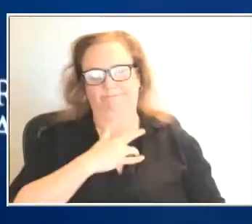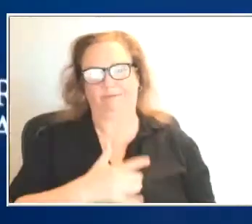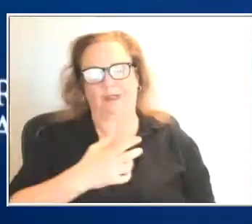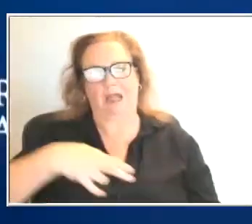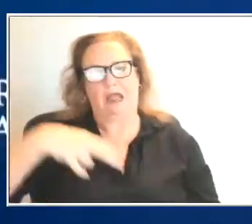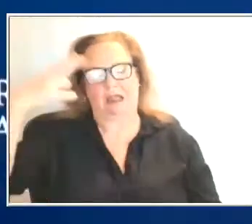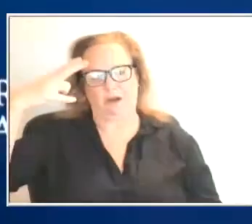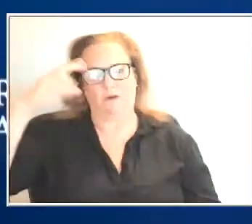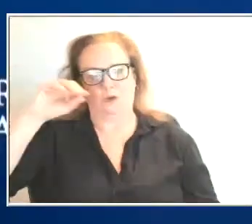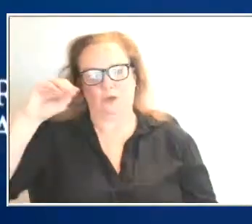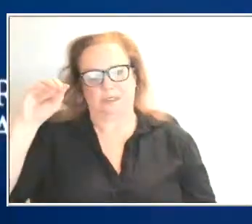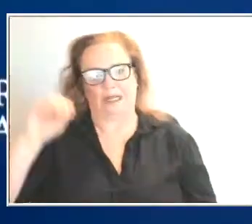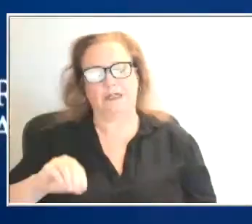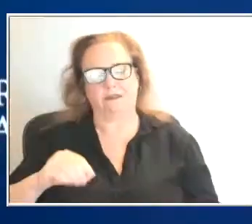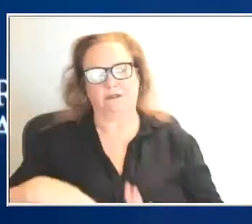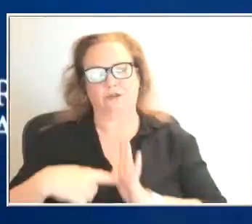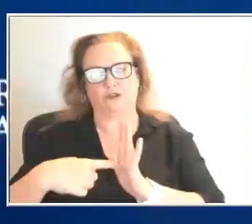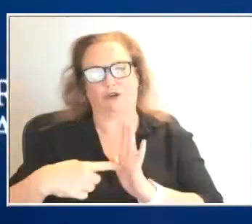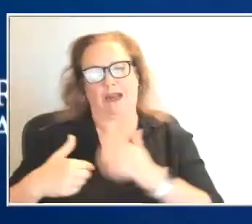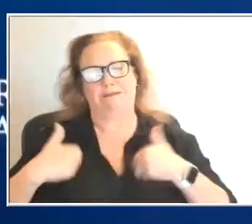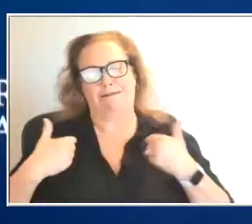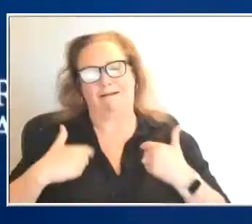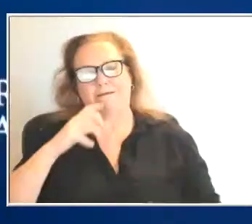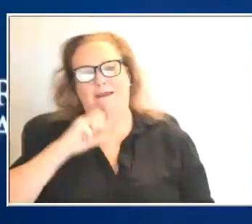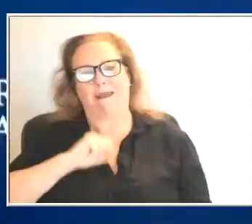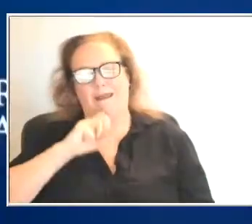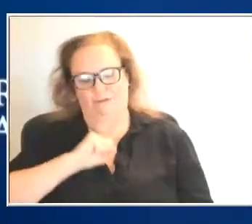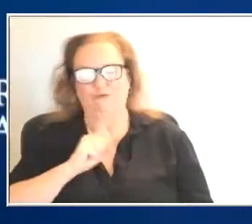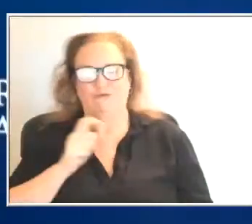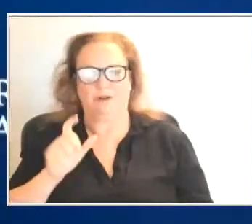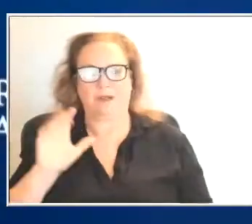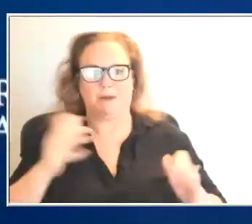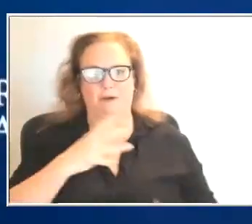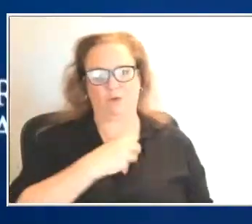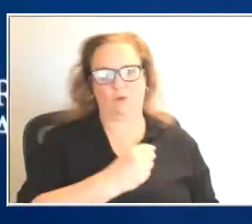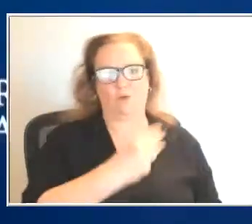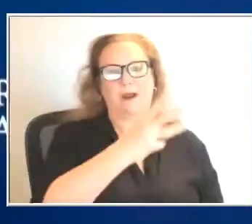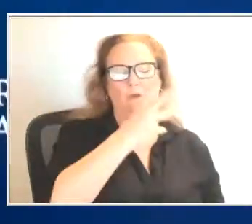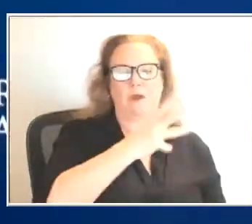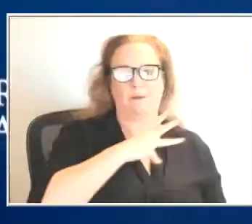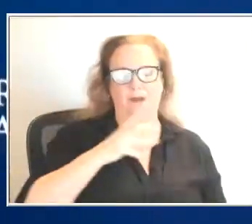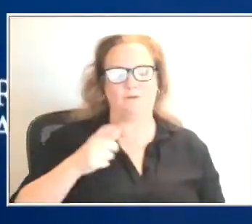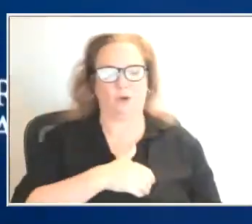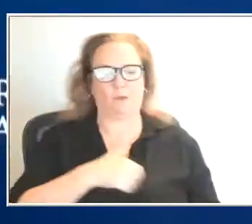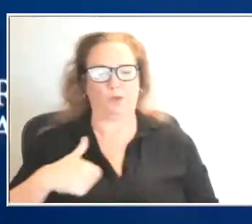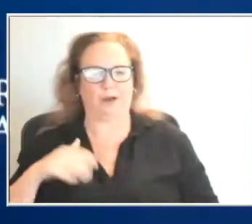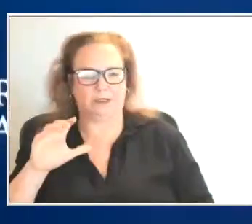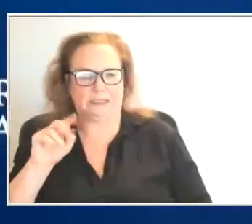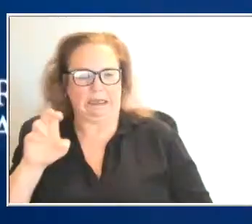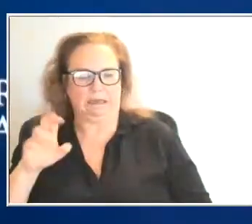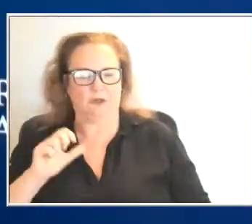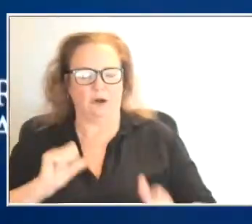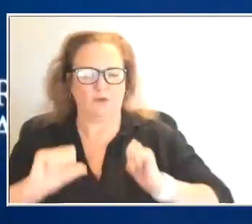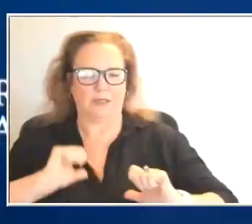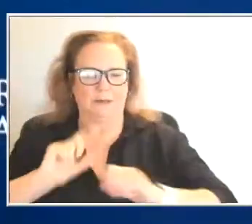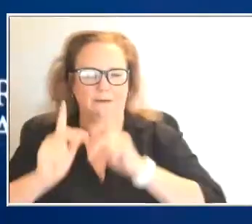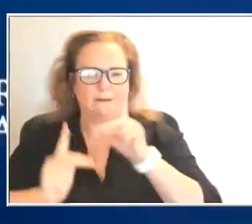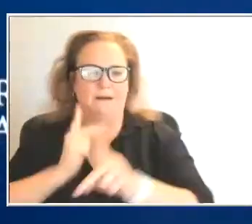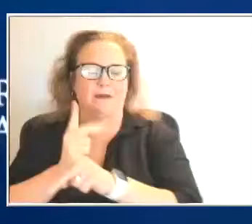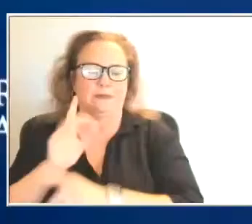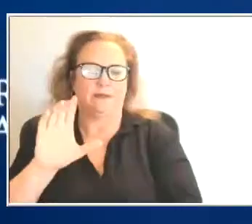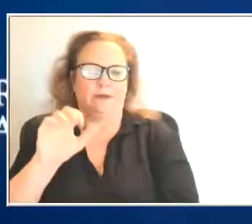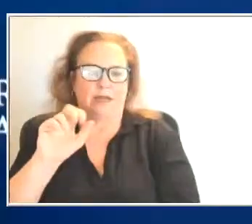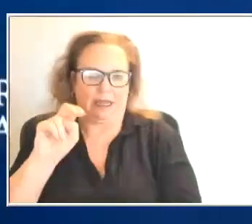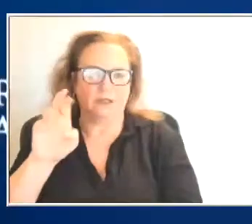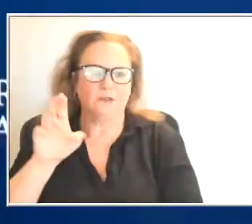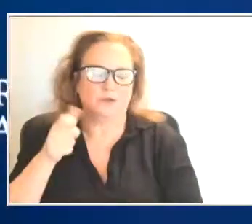women to present at a younger age with breast cancer. They're more likely to have aggressive types of breast cancer,